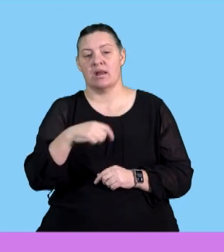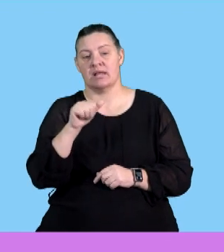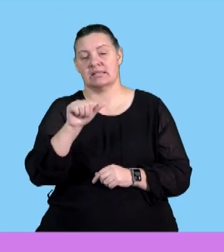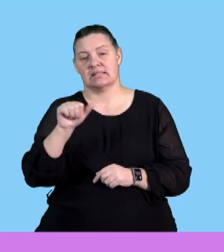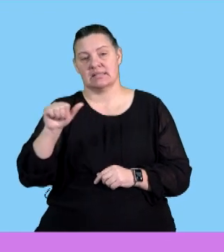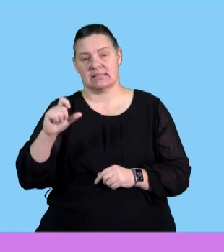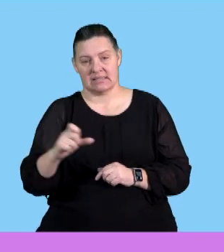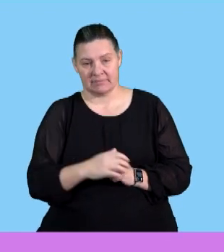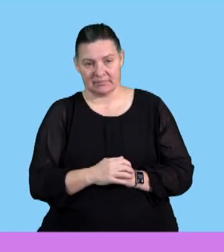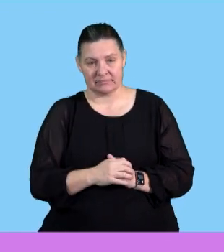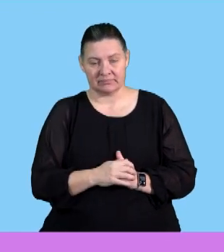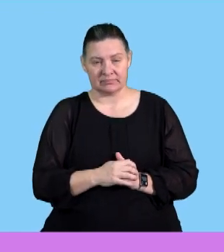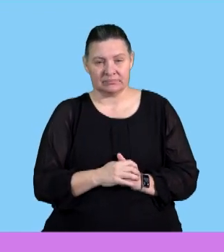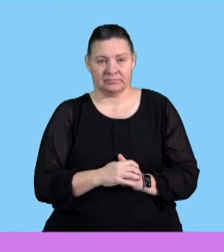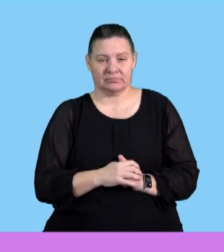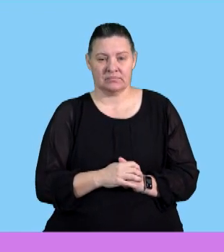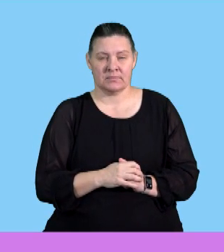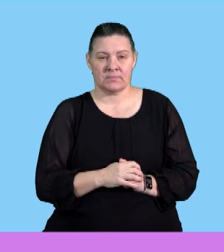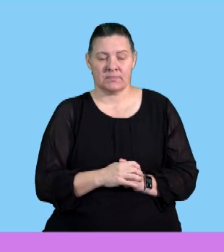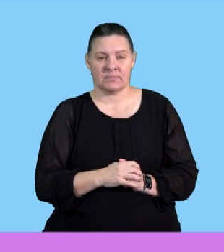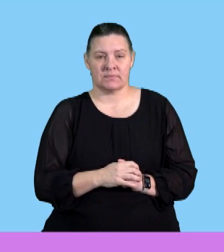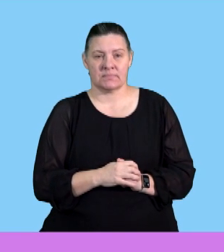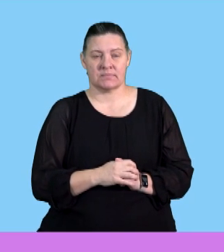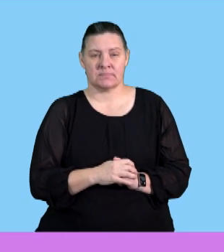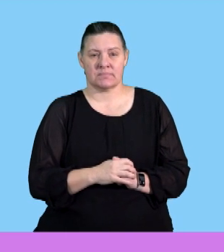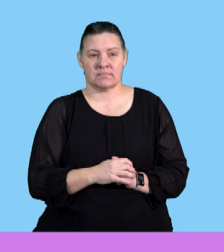Rand 66.